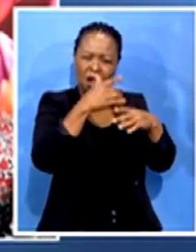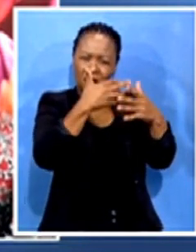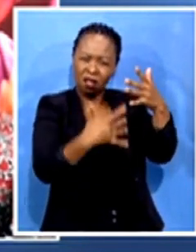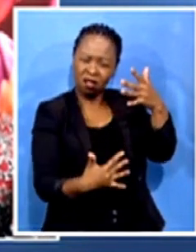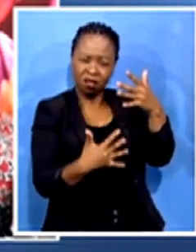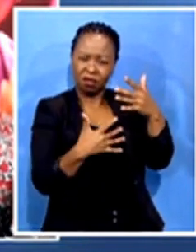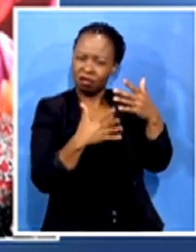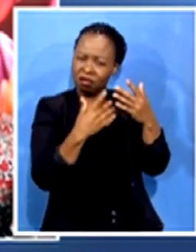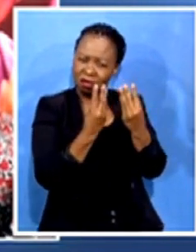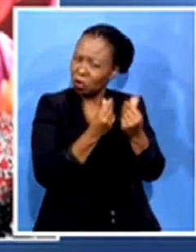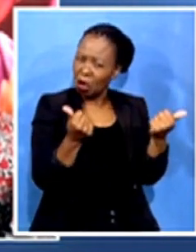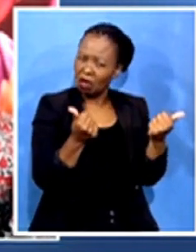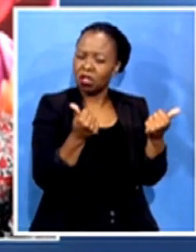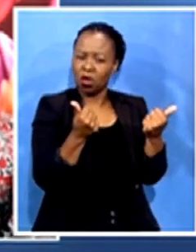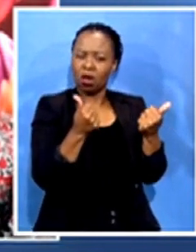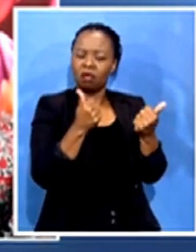your processes and